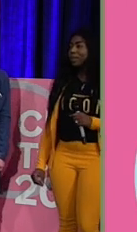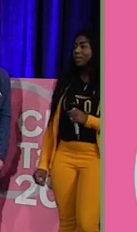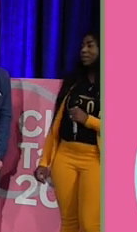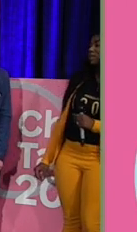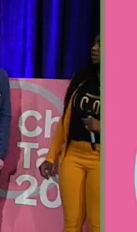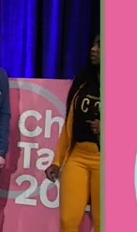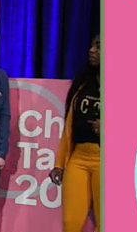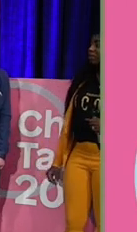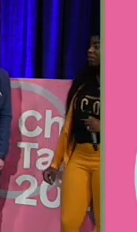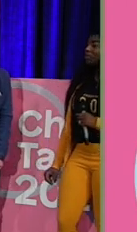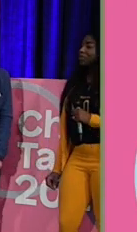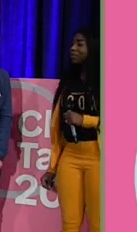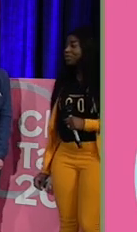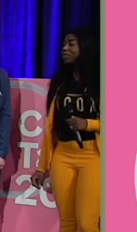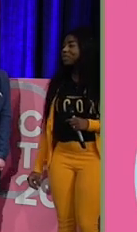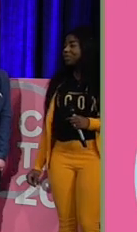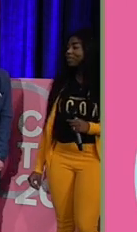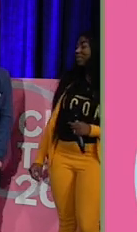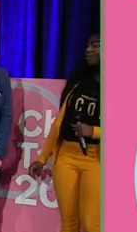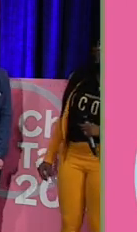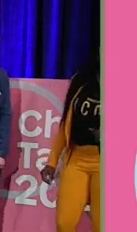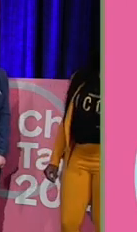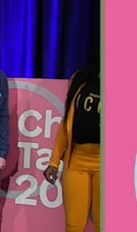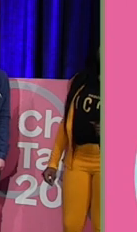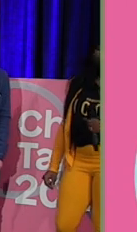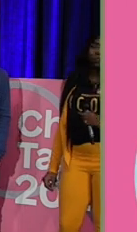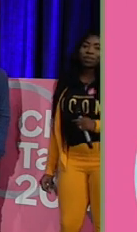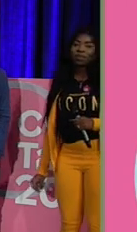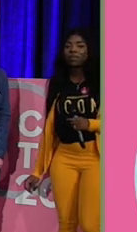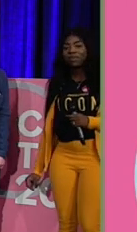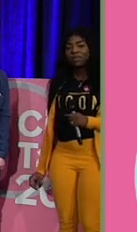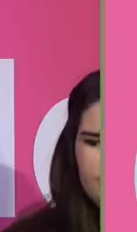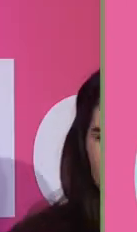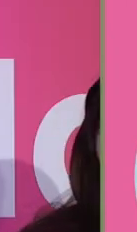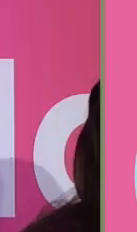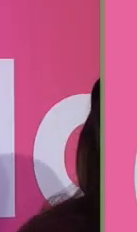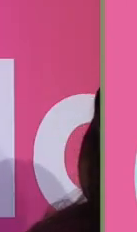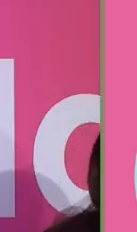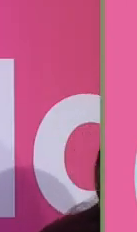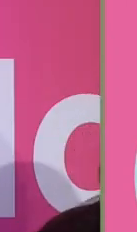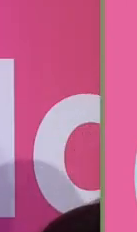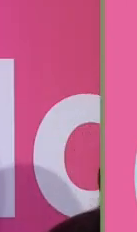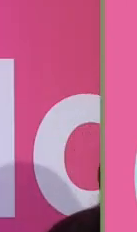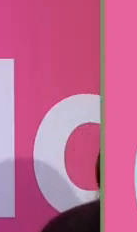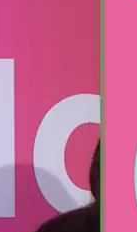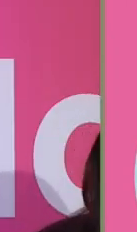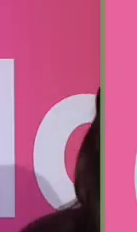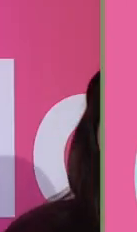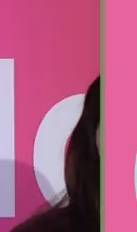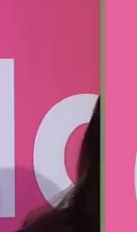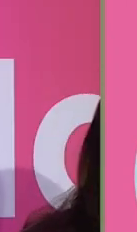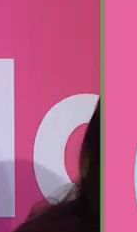fight. Bring lost to the peace, now it's gonna get tight. I've been rapping about it since I was a baby. Writing raps all day and night and out like